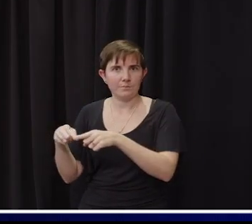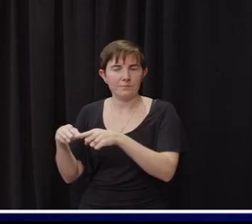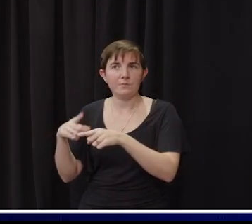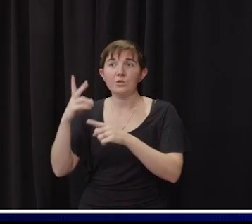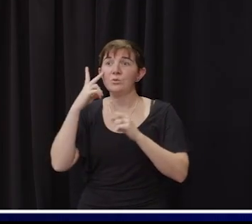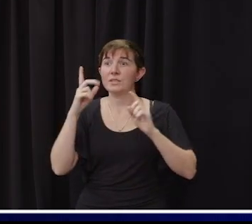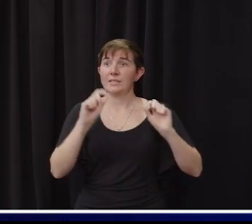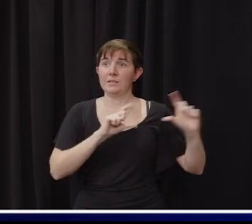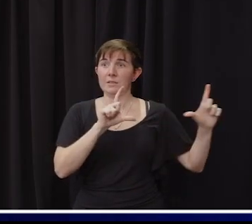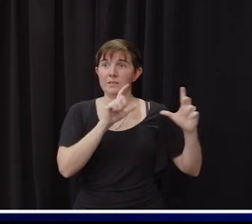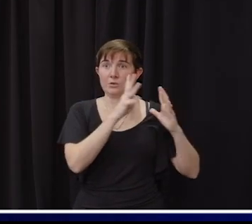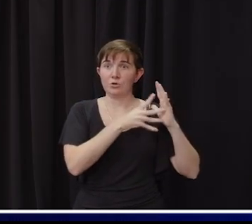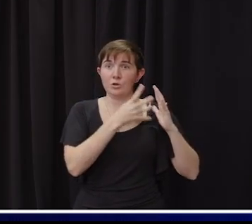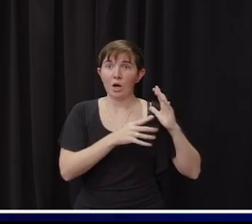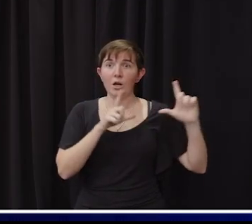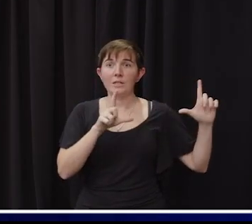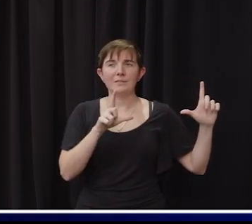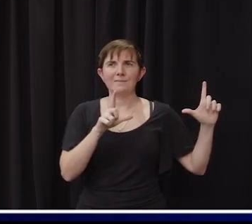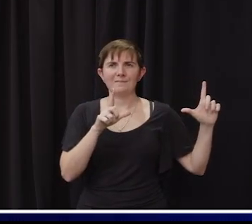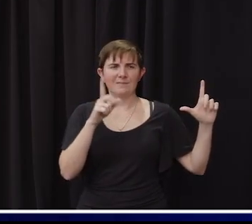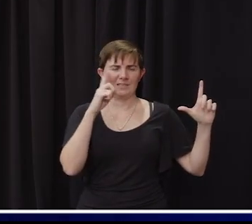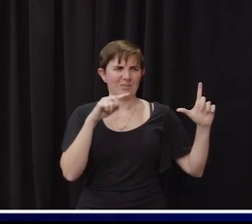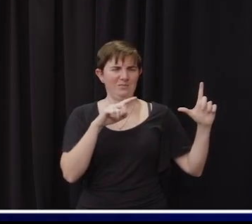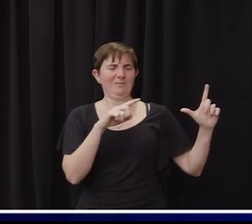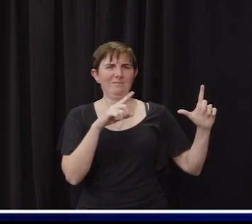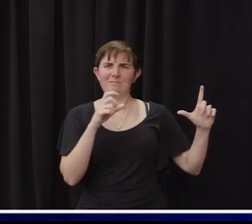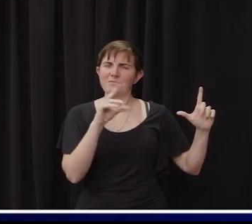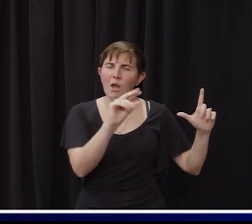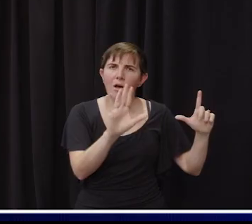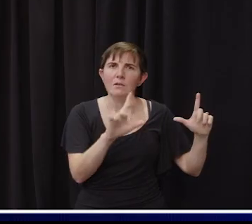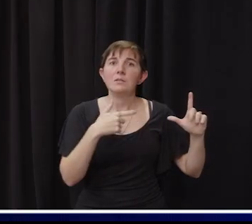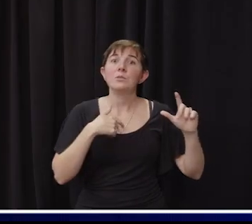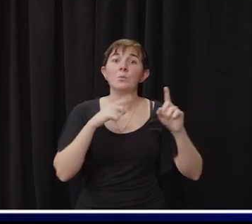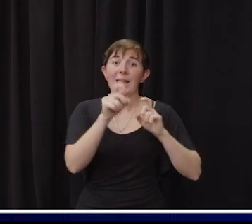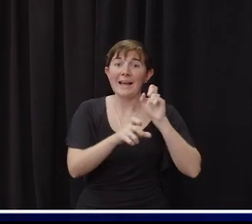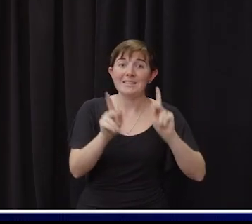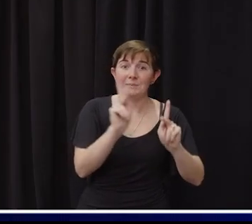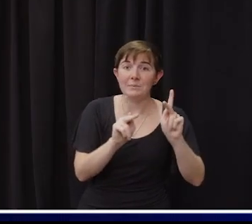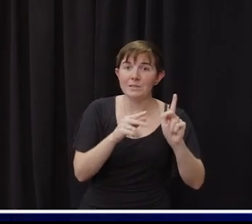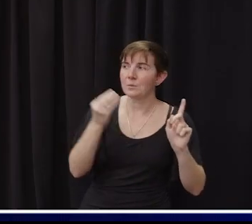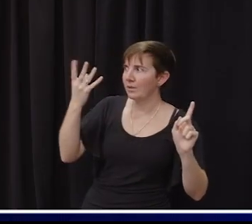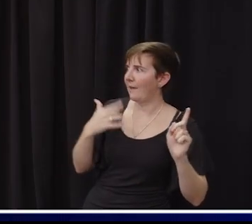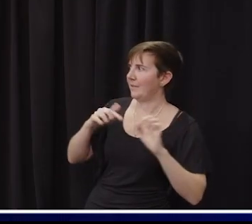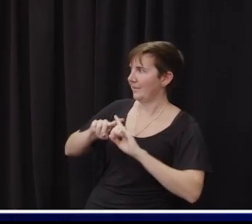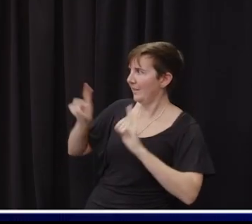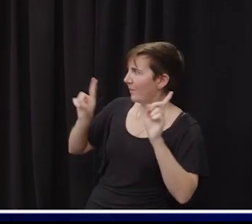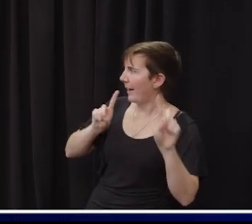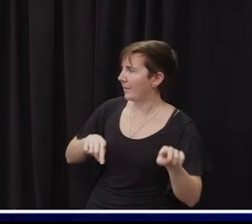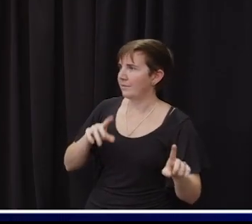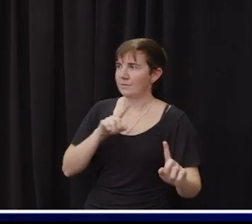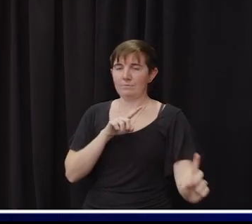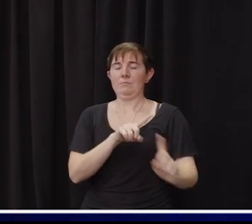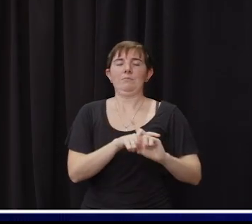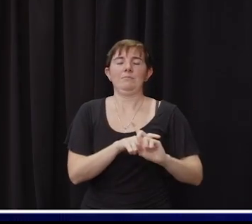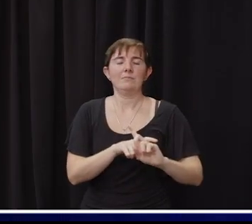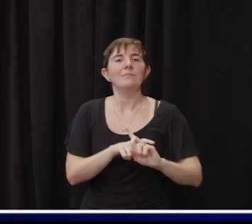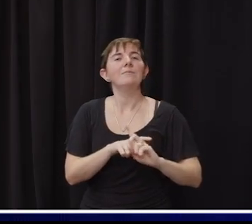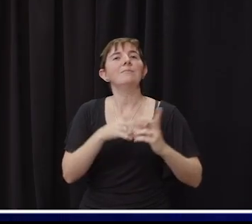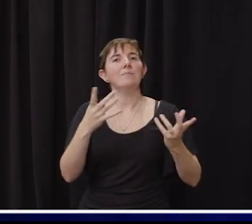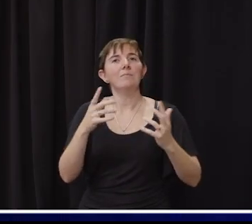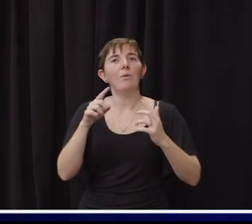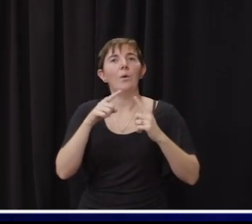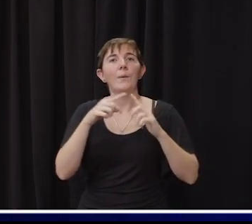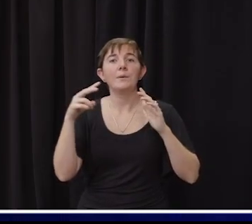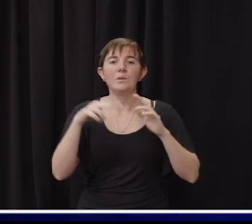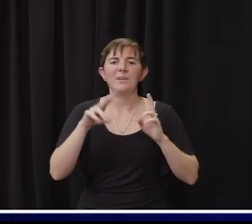that chart, it doesn't look like that because when we ask people, they actually tell us a different story. So when you look